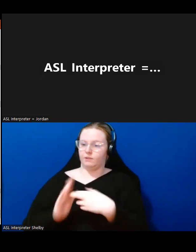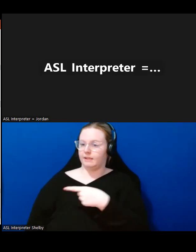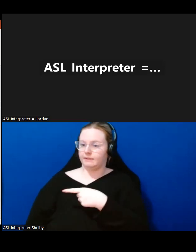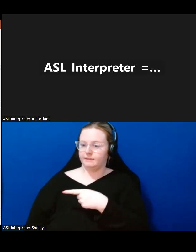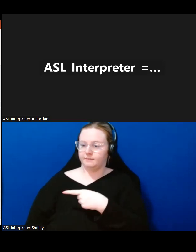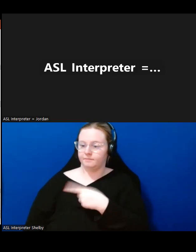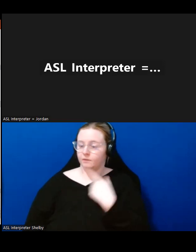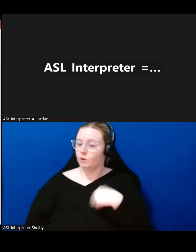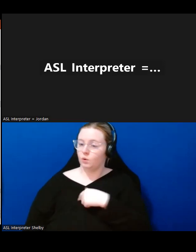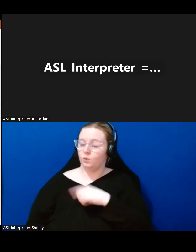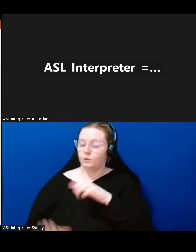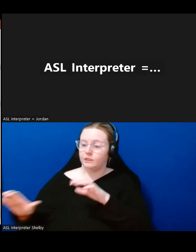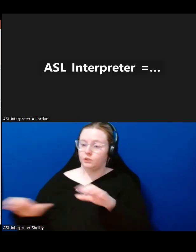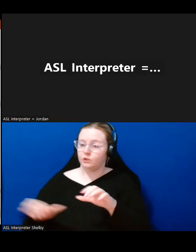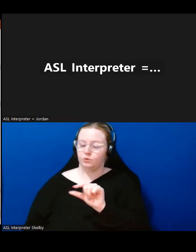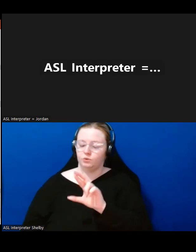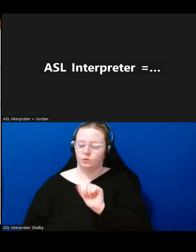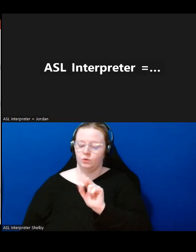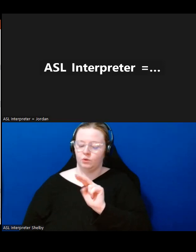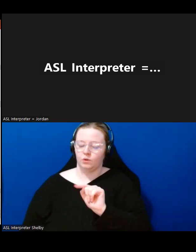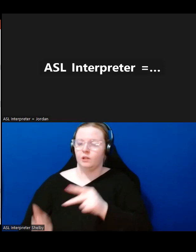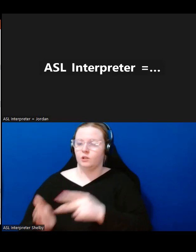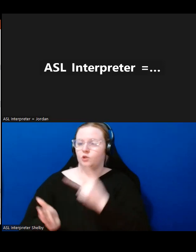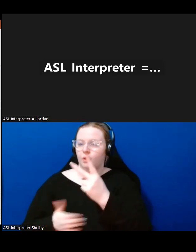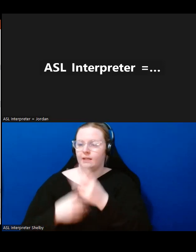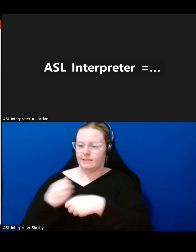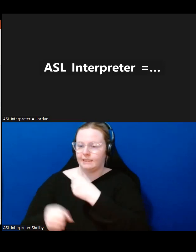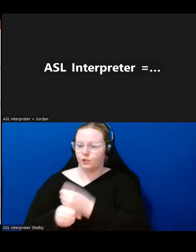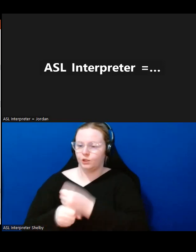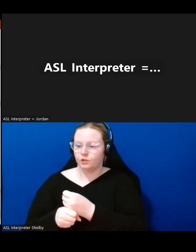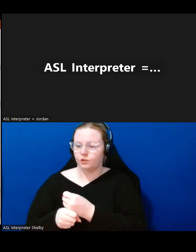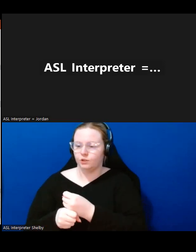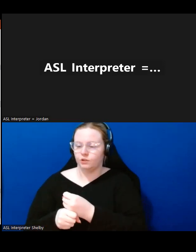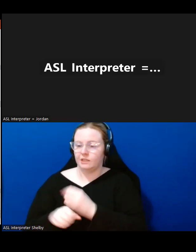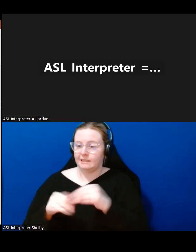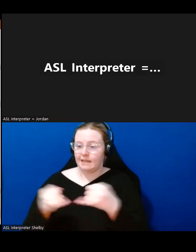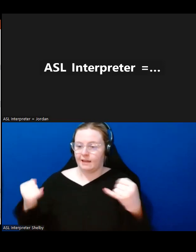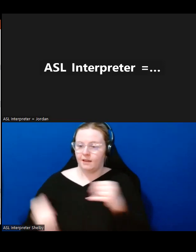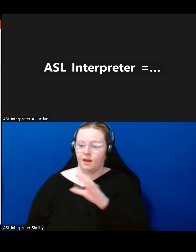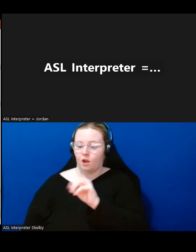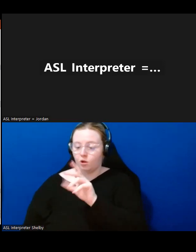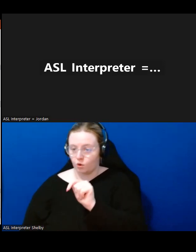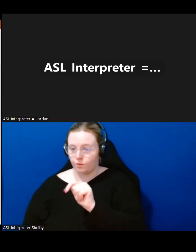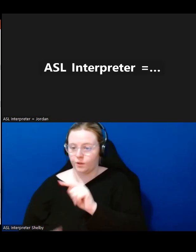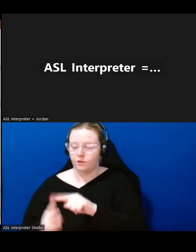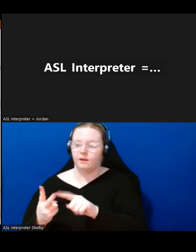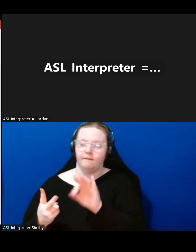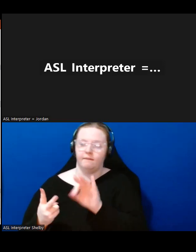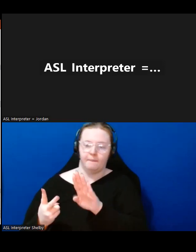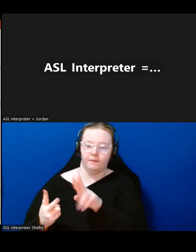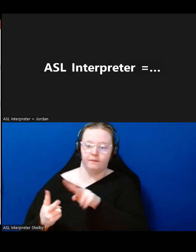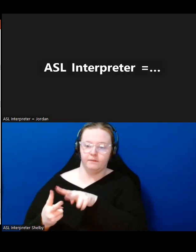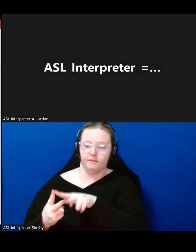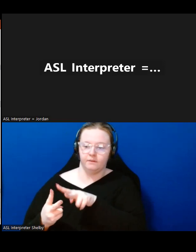do our grants twice a year with a deadline in October and February. You